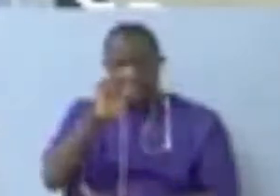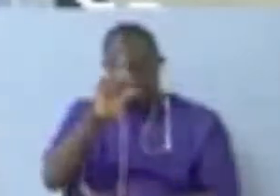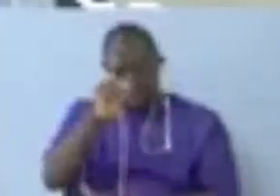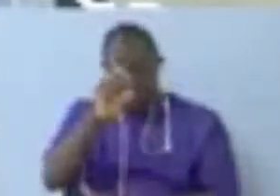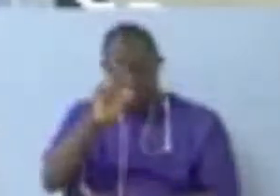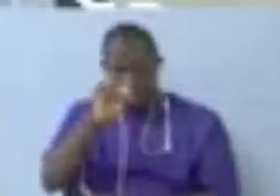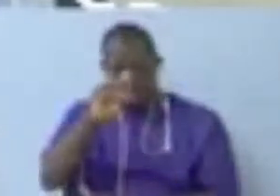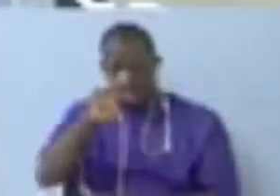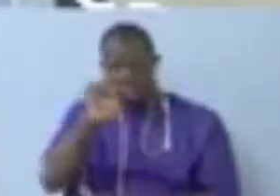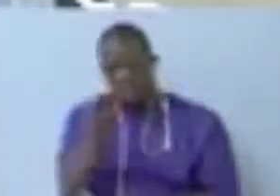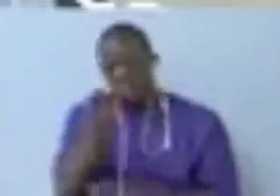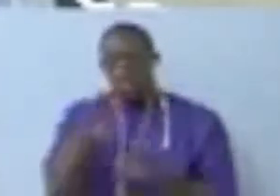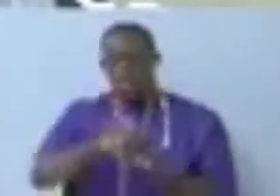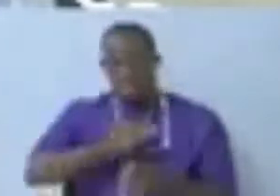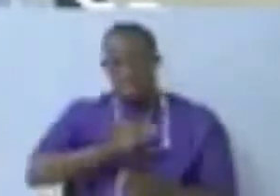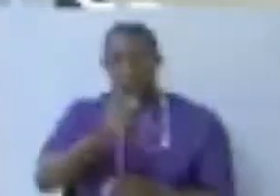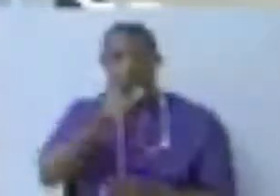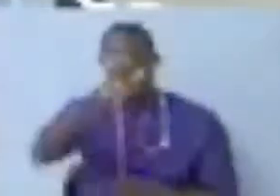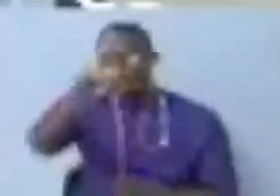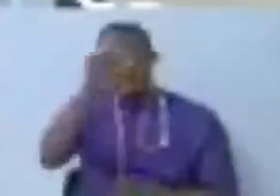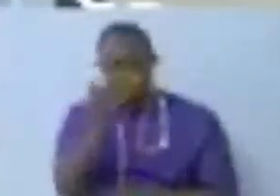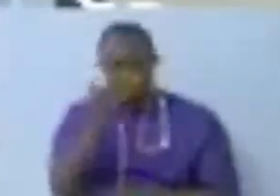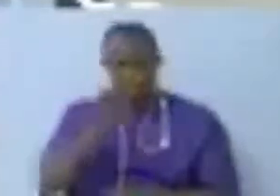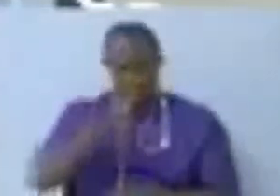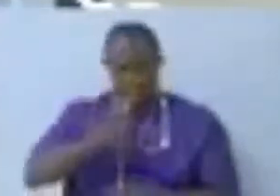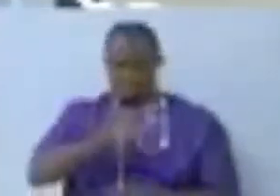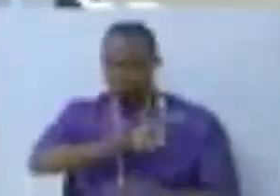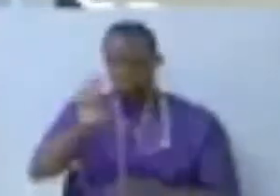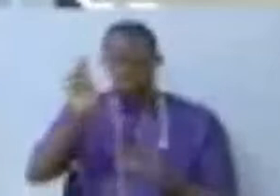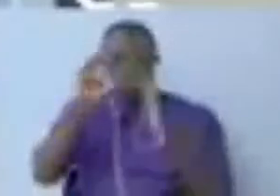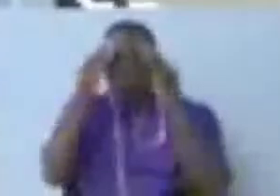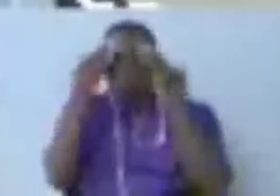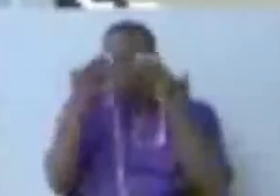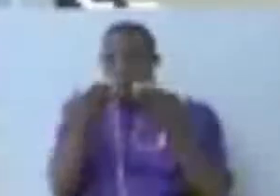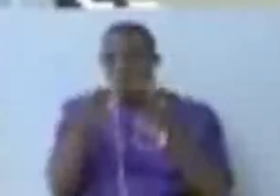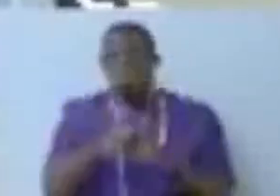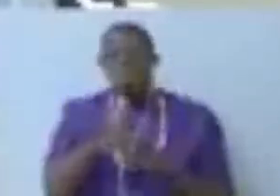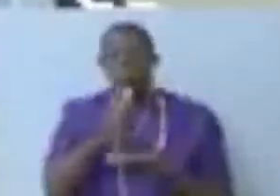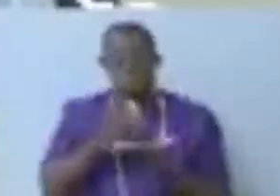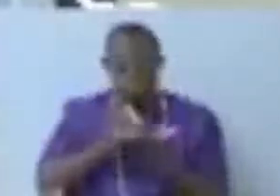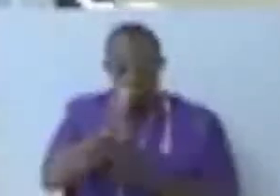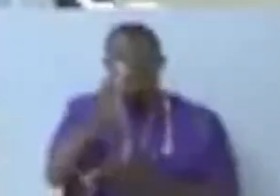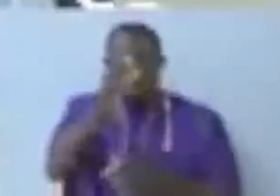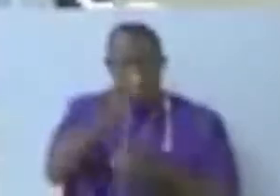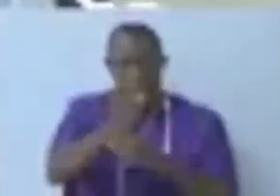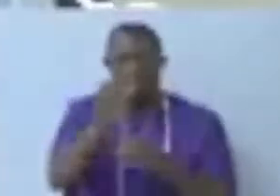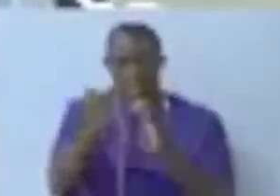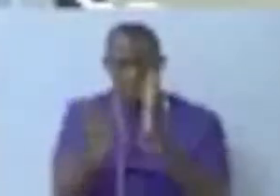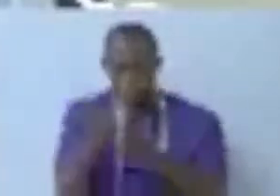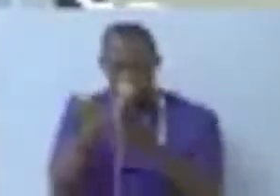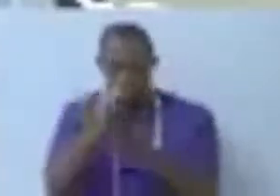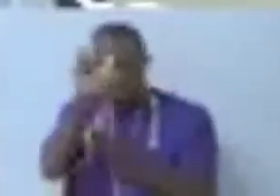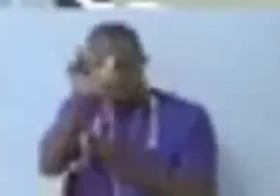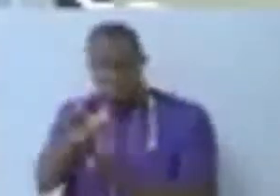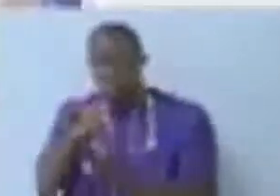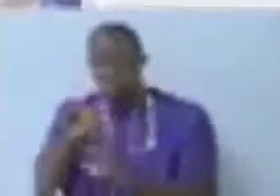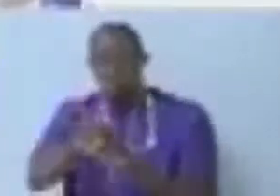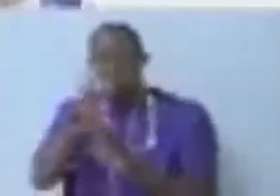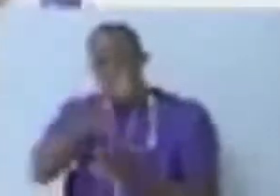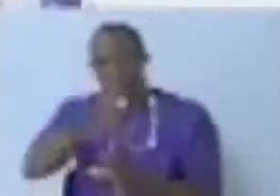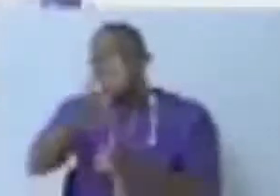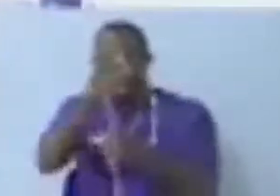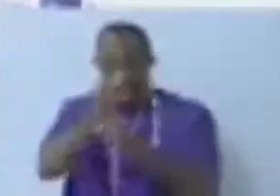And he said, yes, I did not know him, but through the assistance of the investigators, they assisted me with his name. But